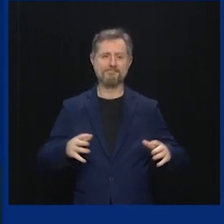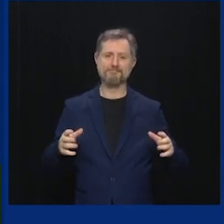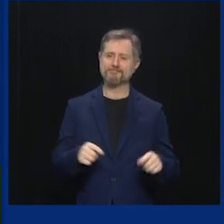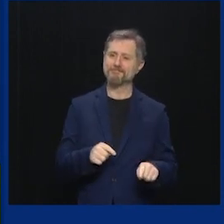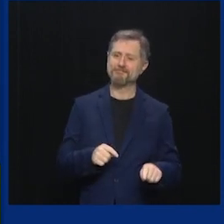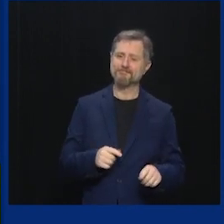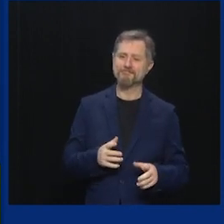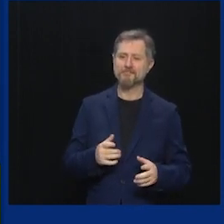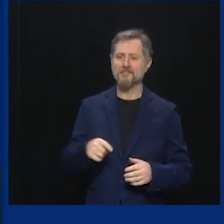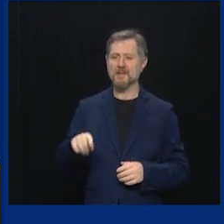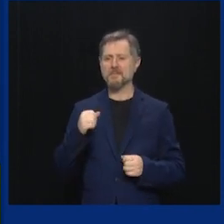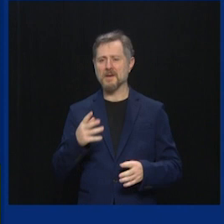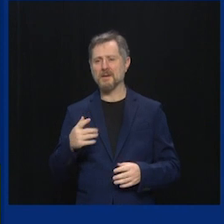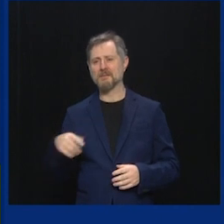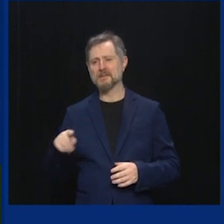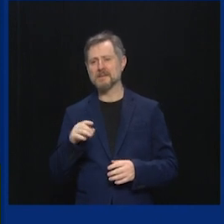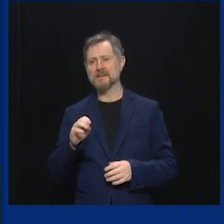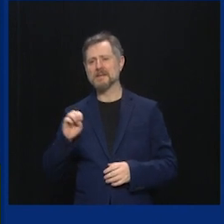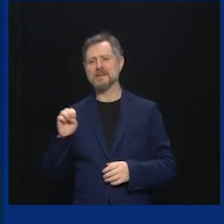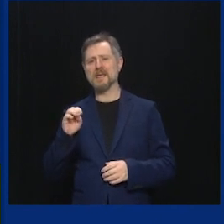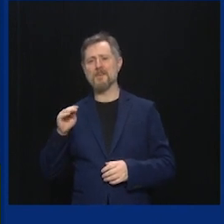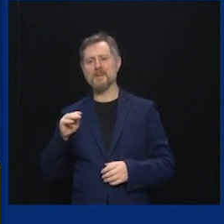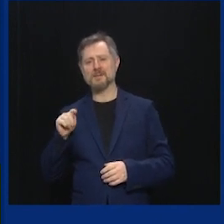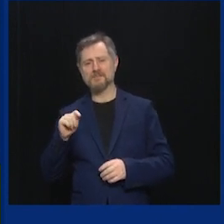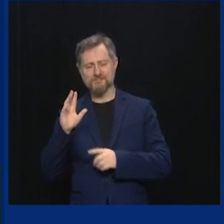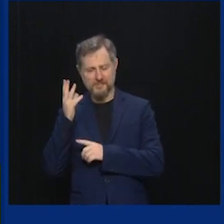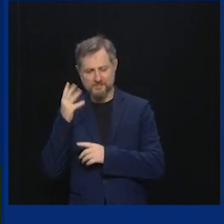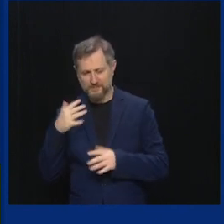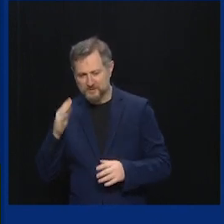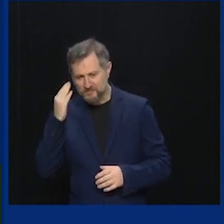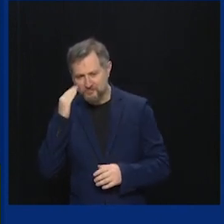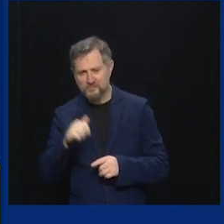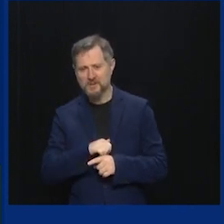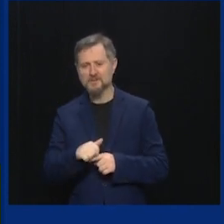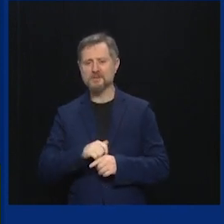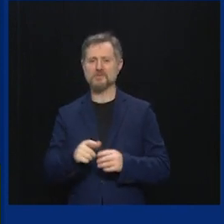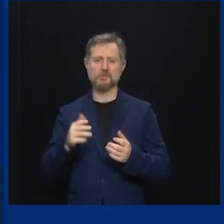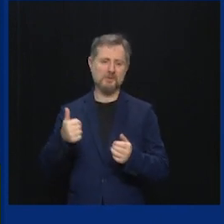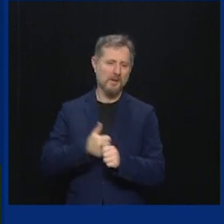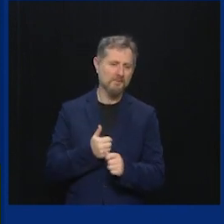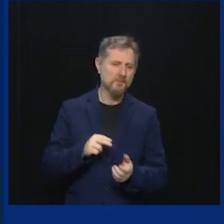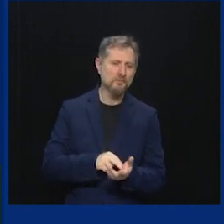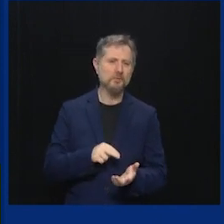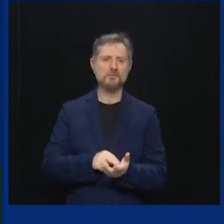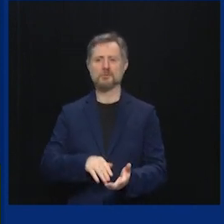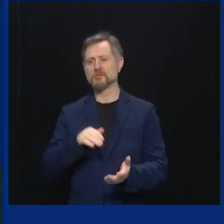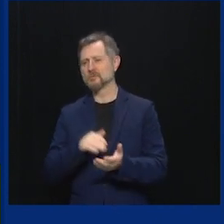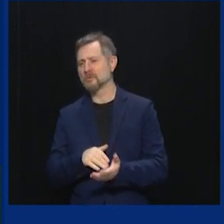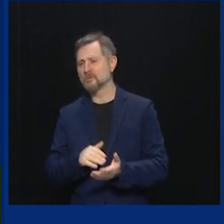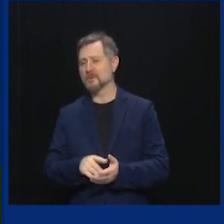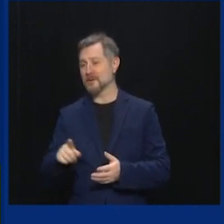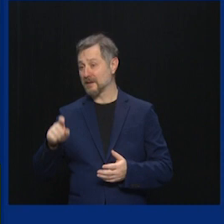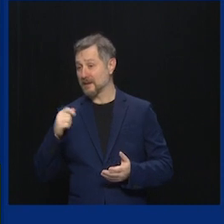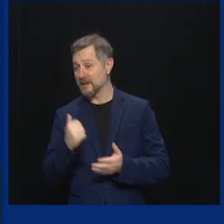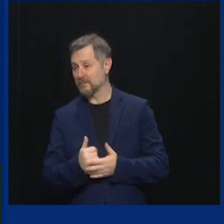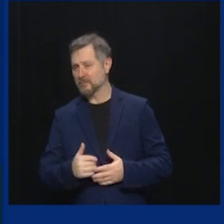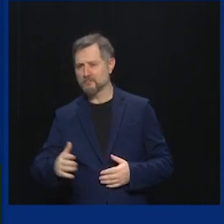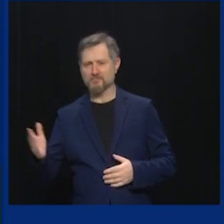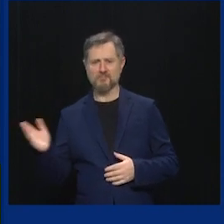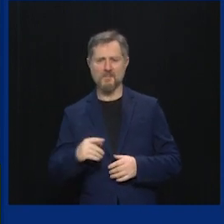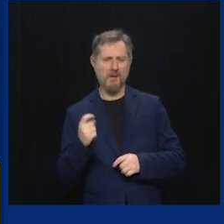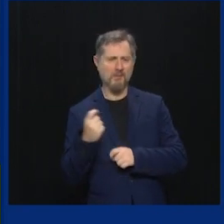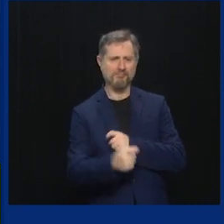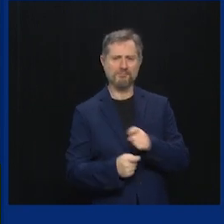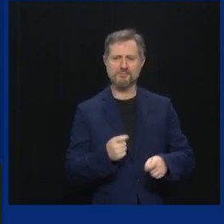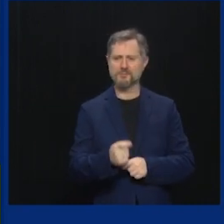have EMT training or healthcare backgrounds, and we can deploy them in a targeted way to the healthcare facilities, the nursing